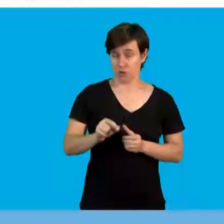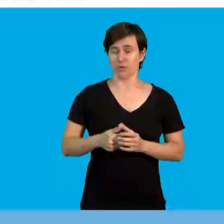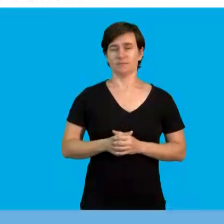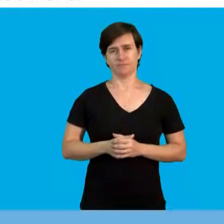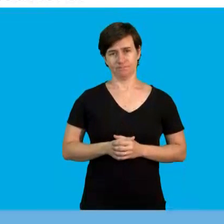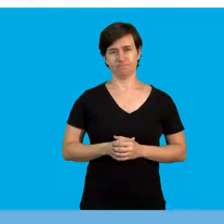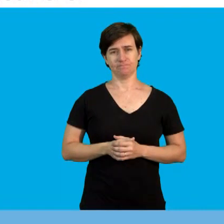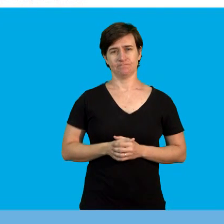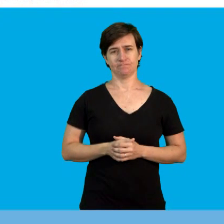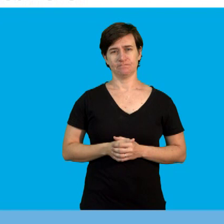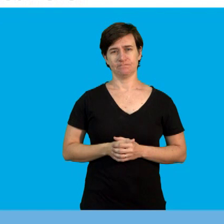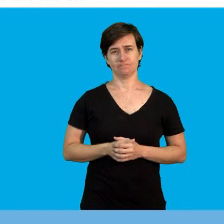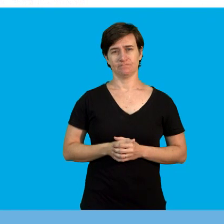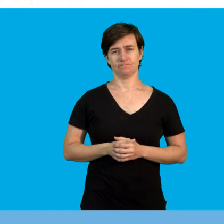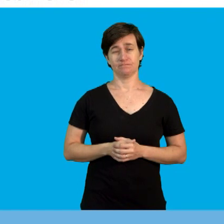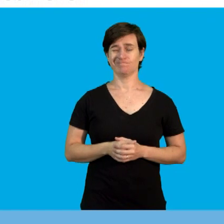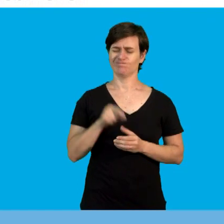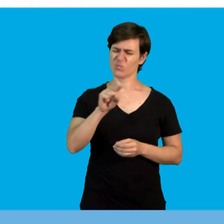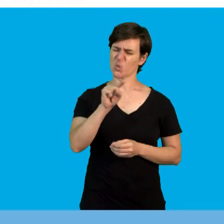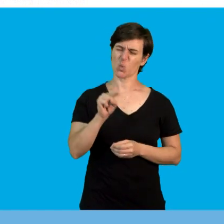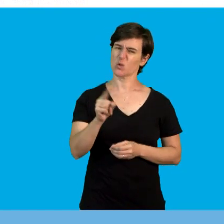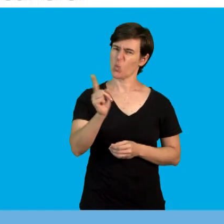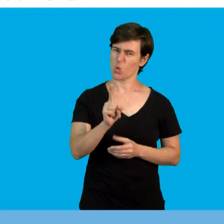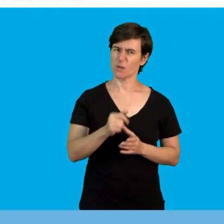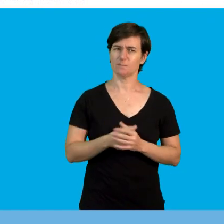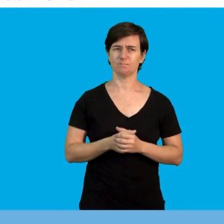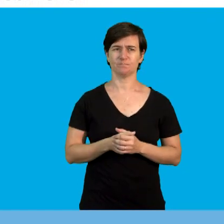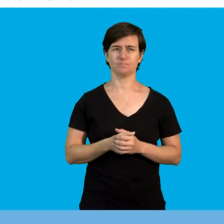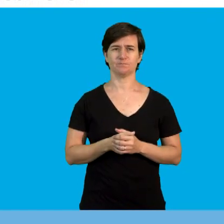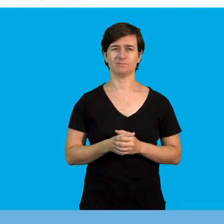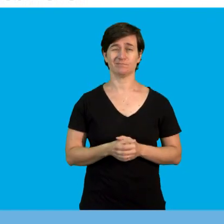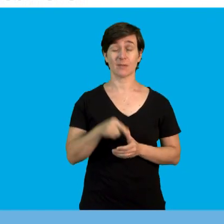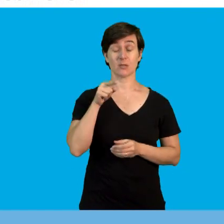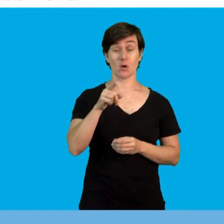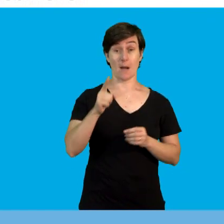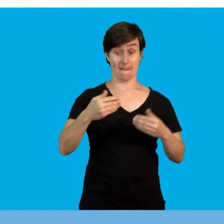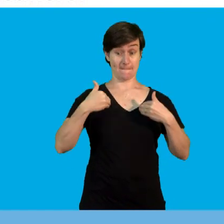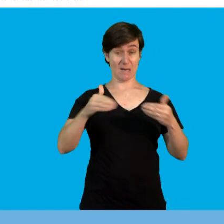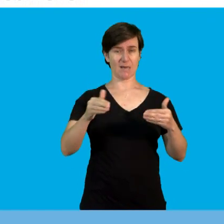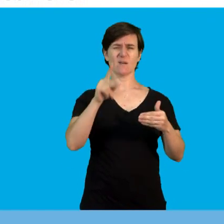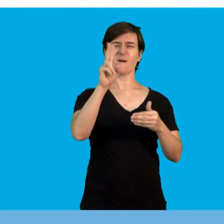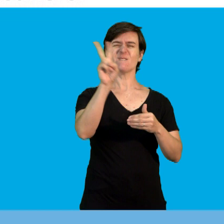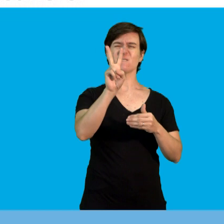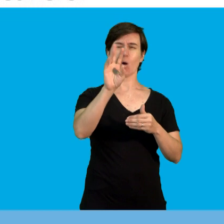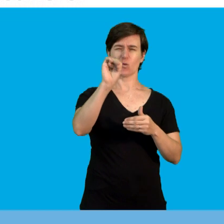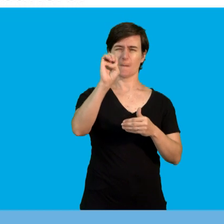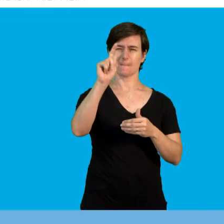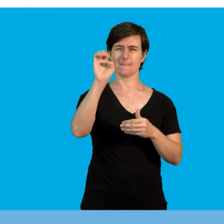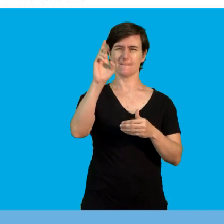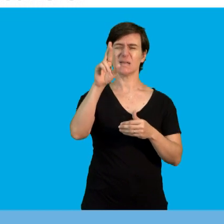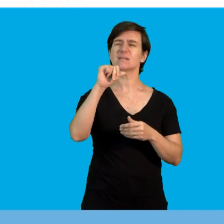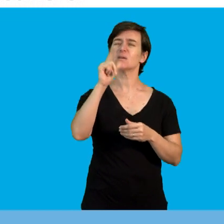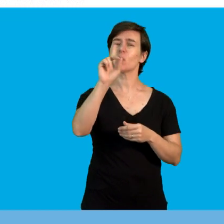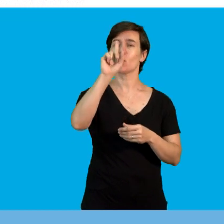question, and whereby we are asked that initially the voltmeter reading is 1,1